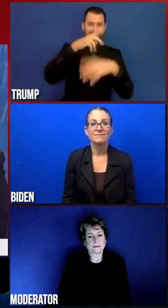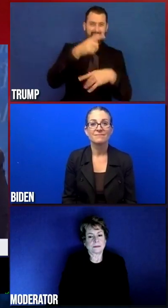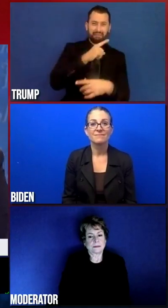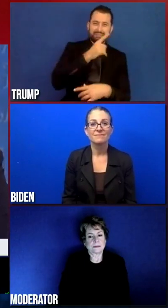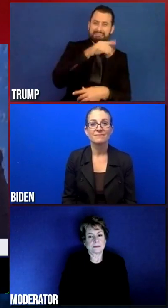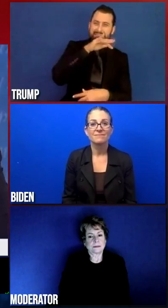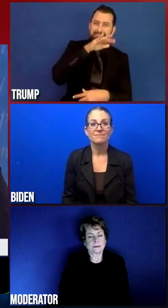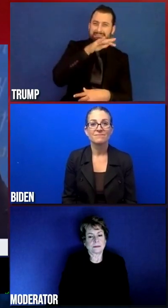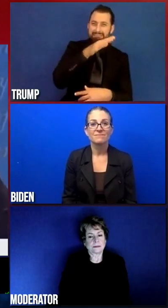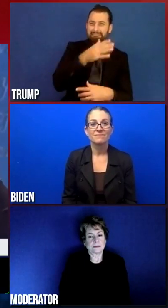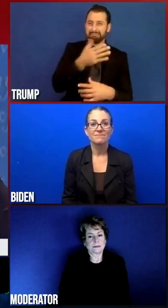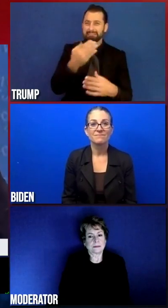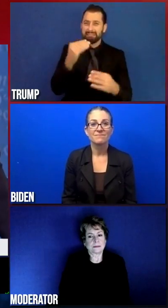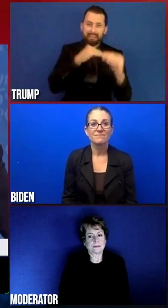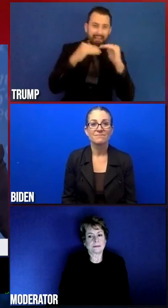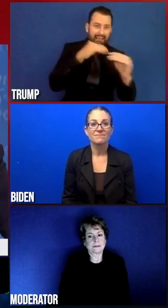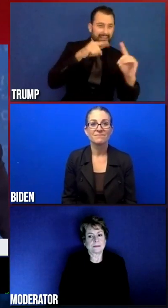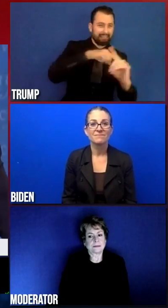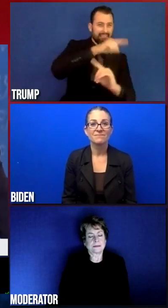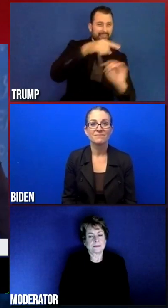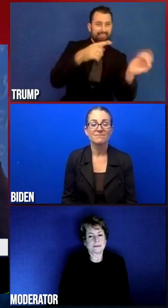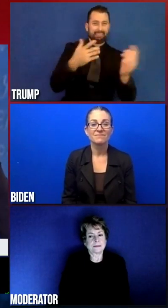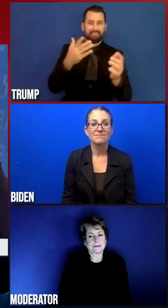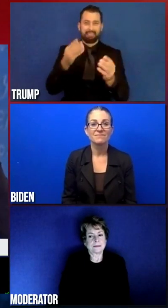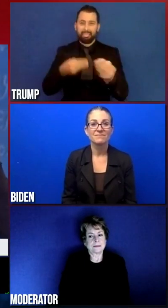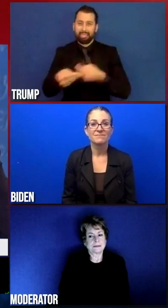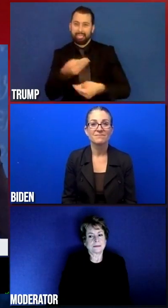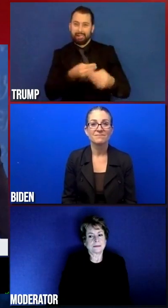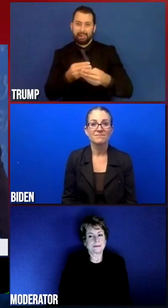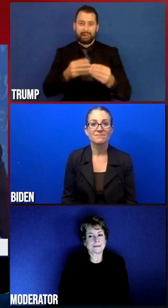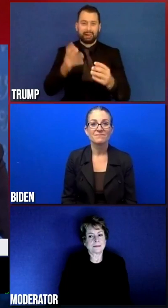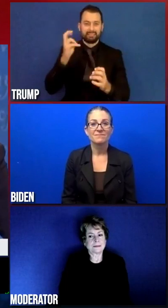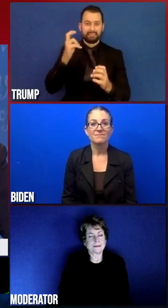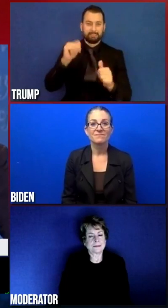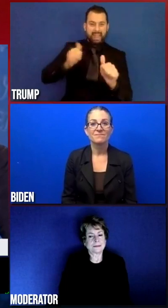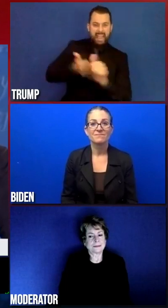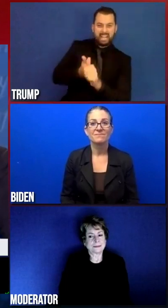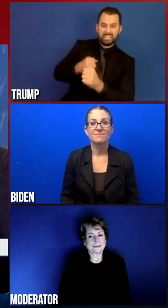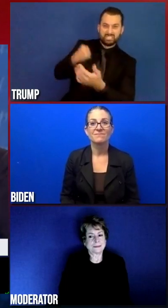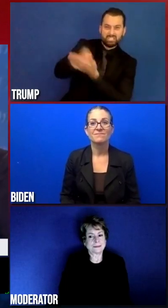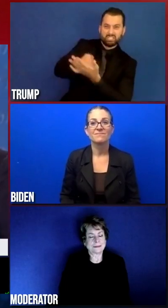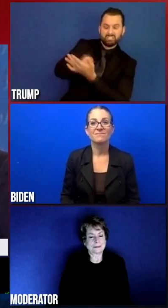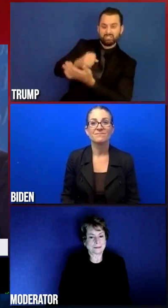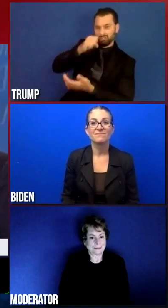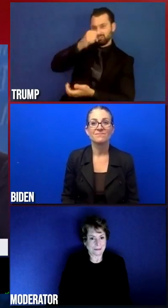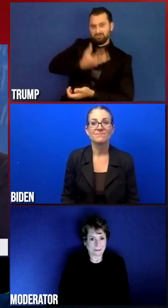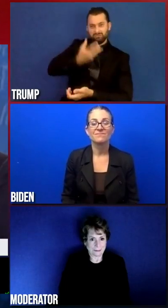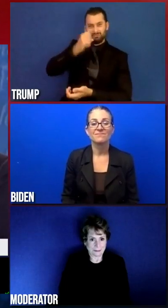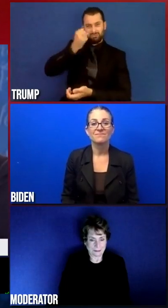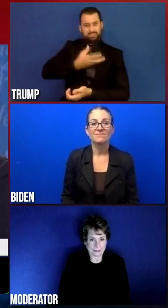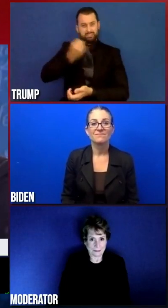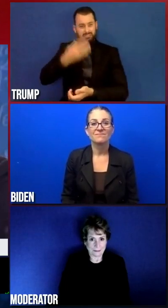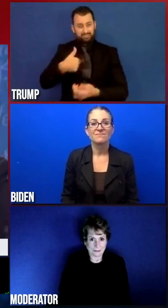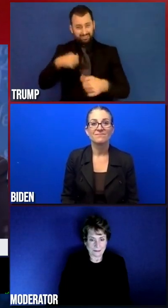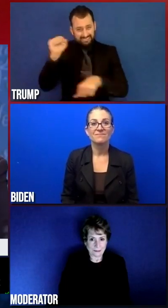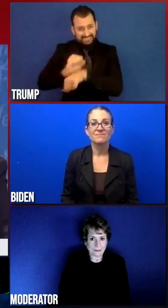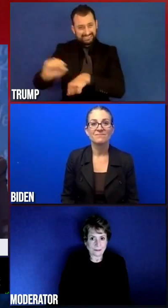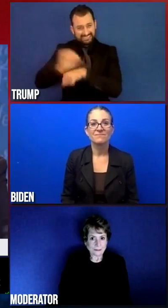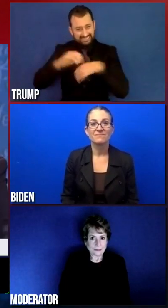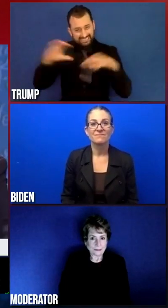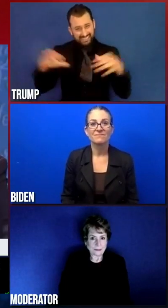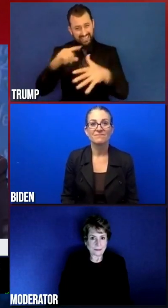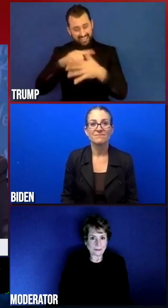an administration that's done what I've done. The greatest, before COVID came in, the greatest economy in history, lowest unemployment